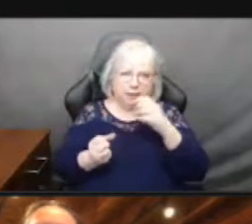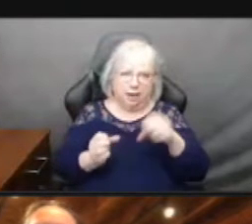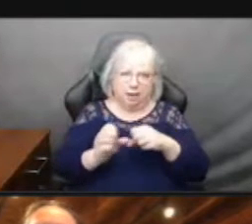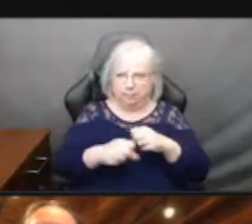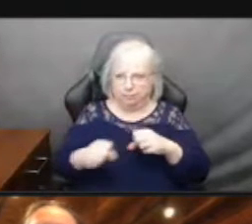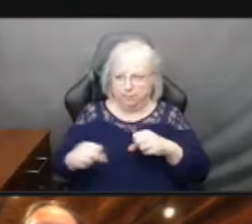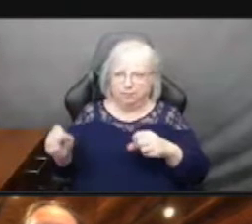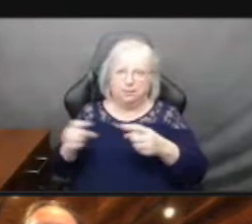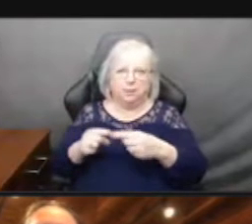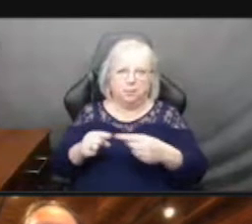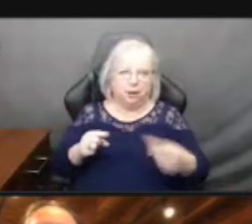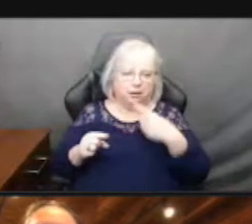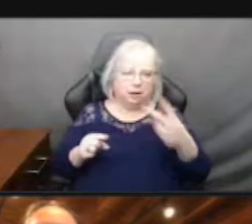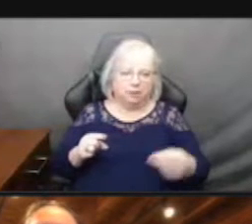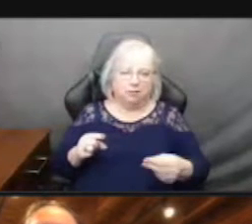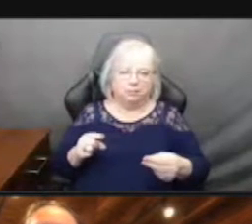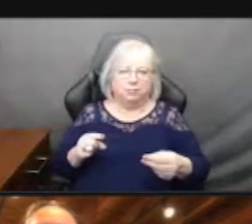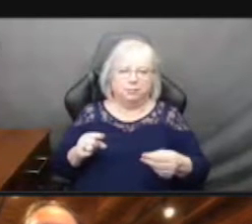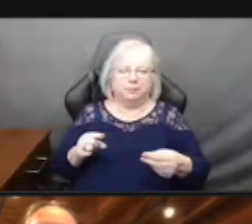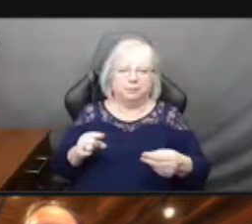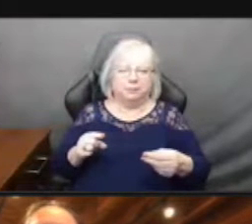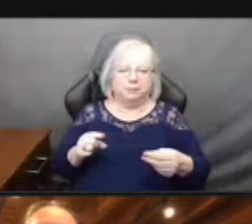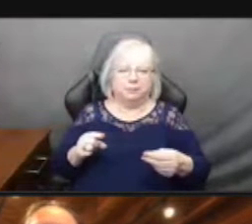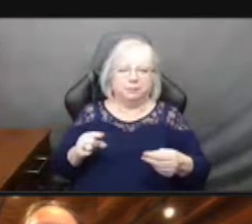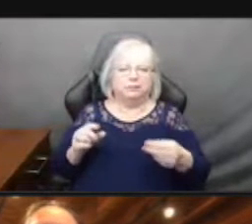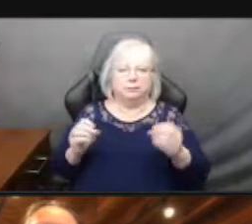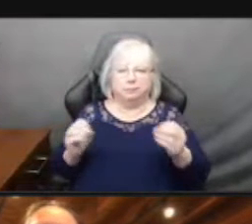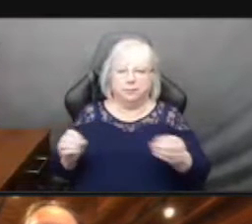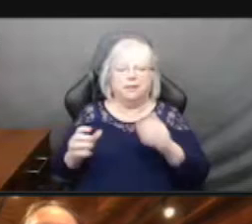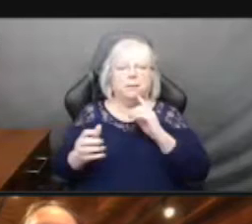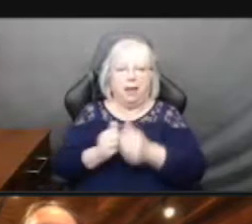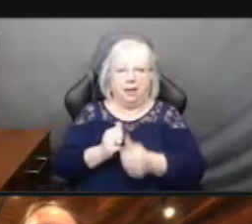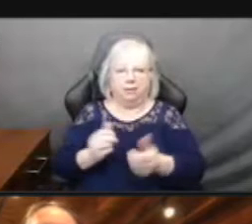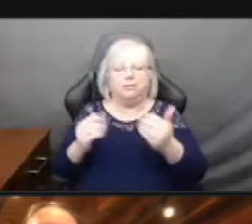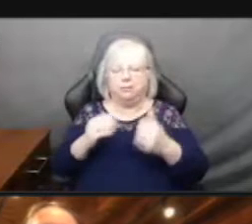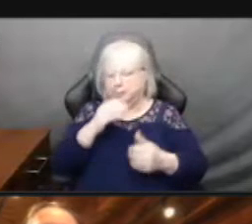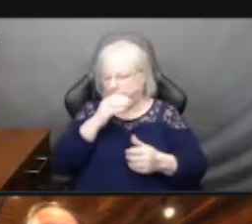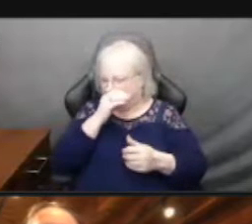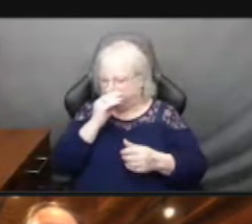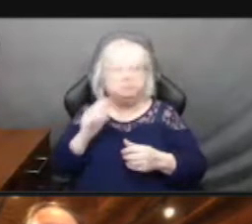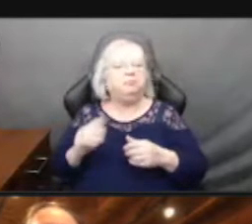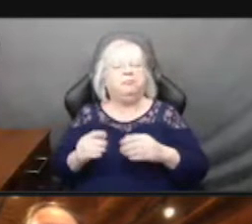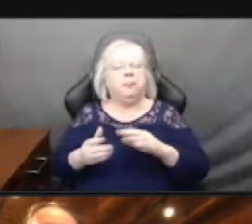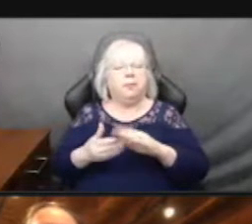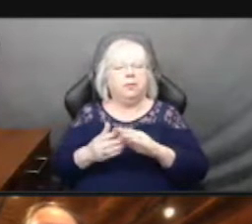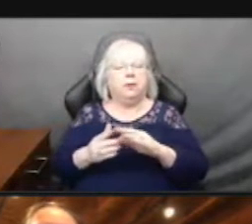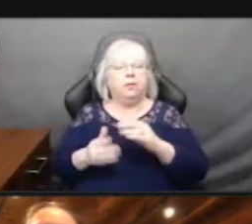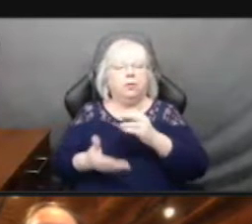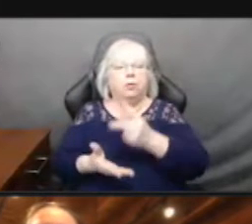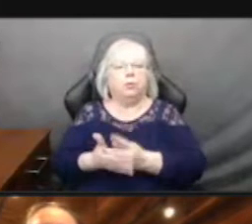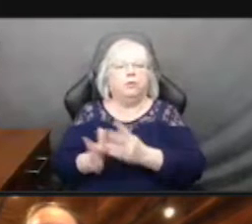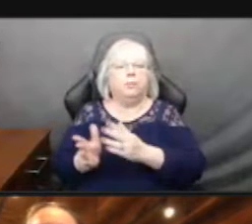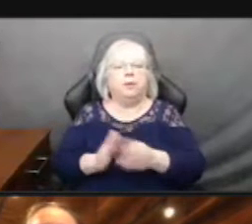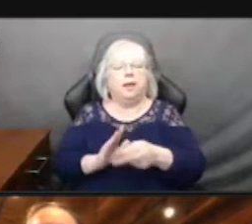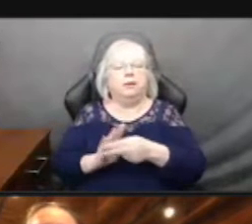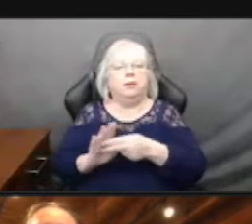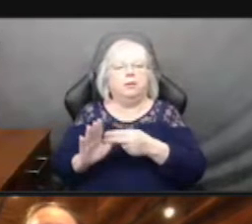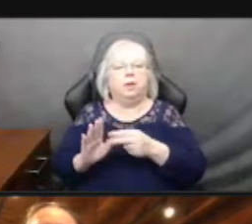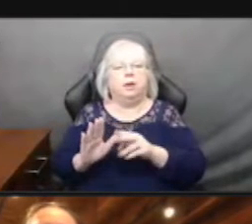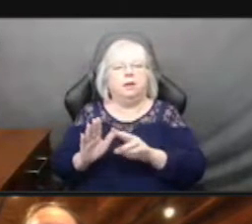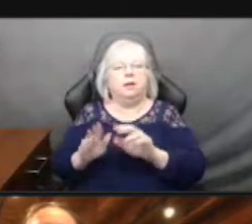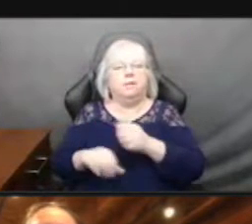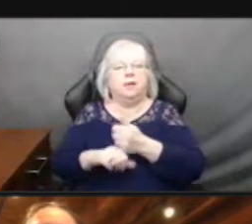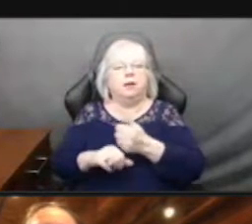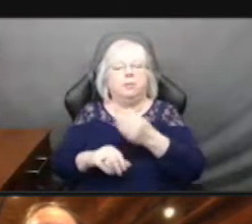Aye. All those opposed, please say nay. Ayes have it. Third reading. An ordinance to approve a plan zoning development, establish a planned